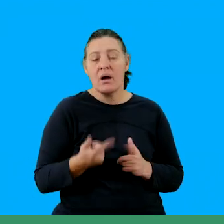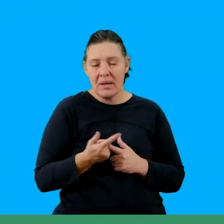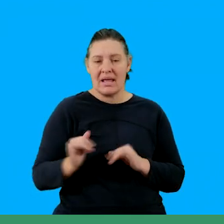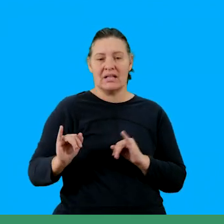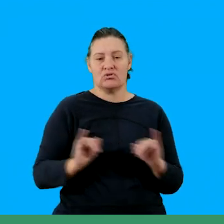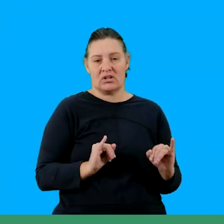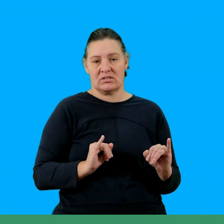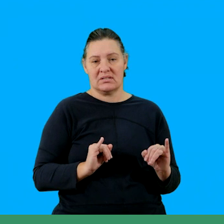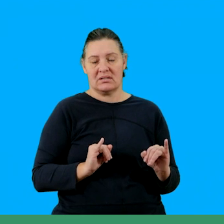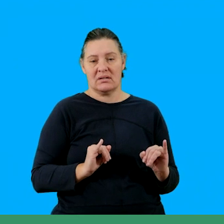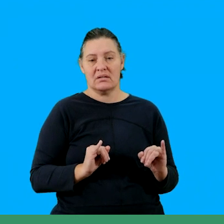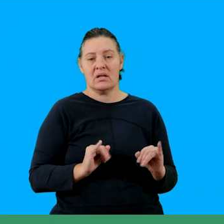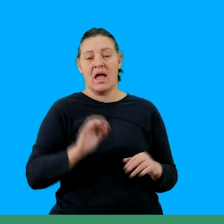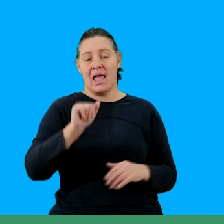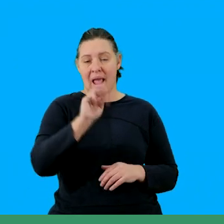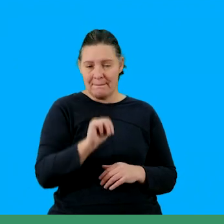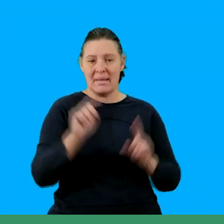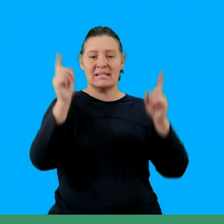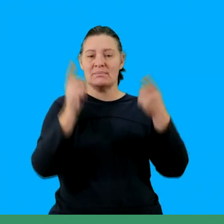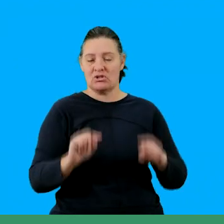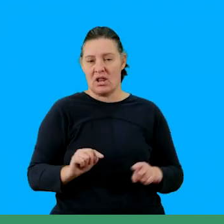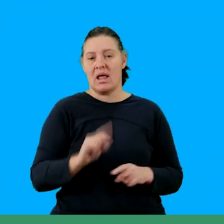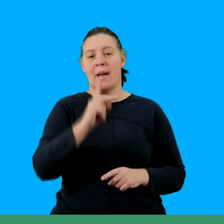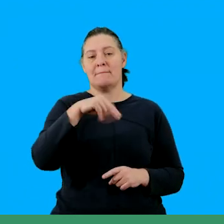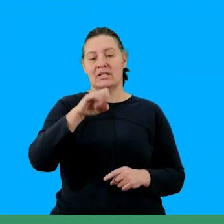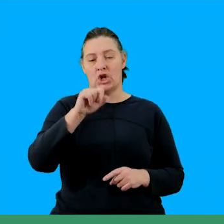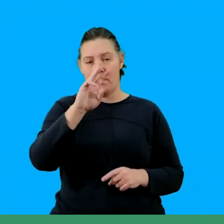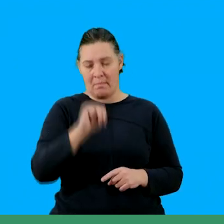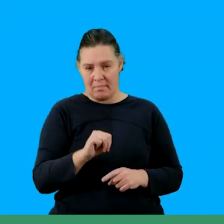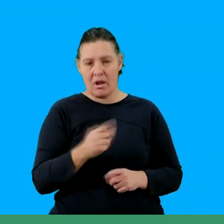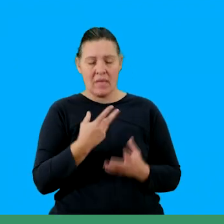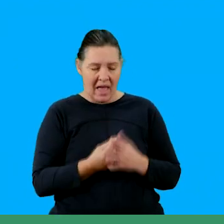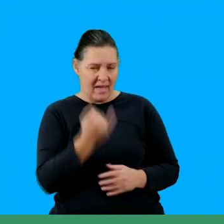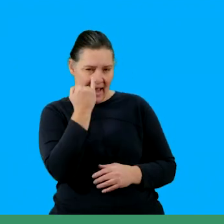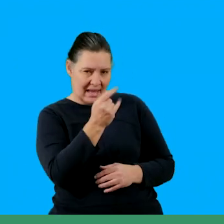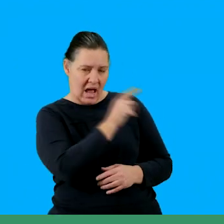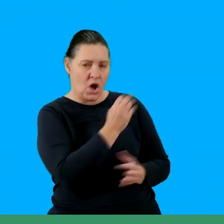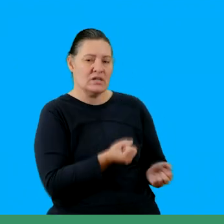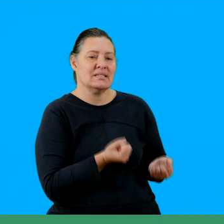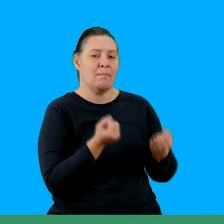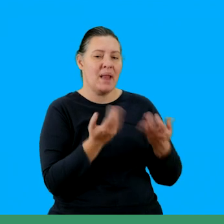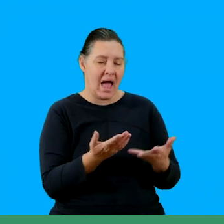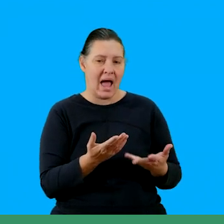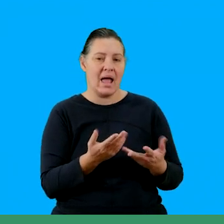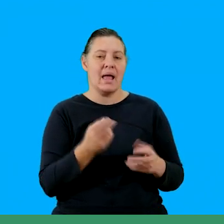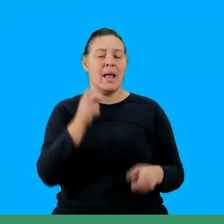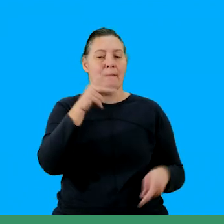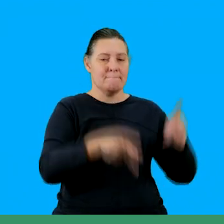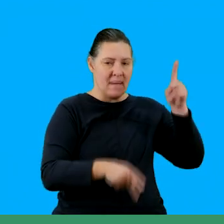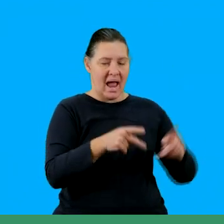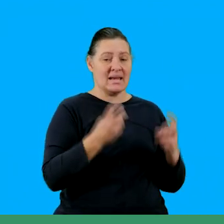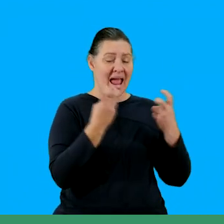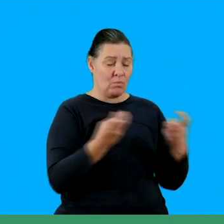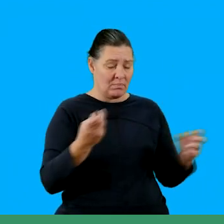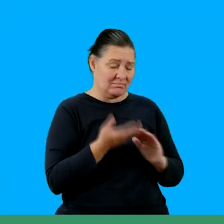the introduction that Alpha specializes in platinum. We quoted the idea that their supply of mining equipment